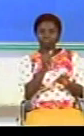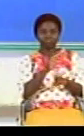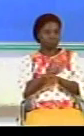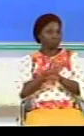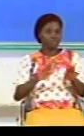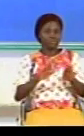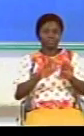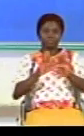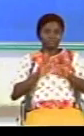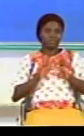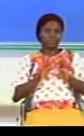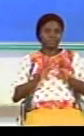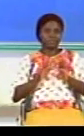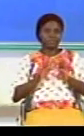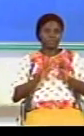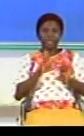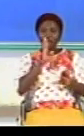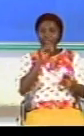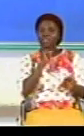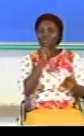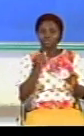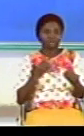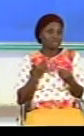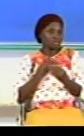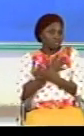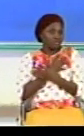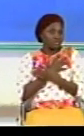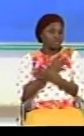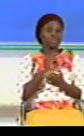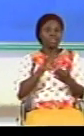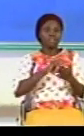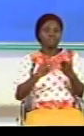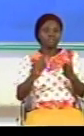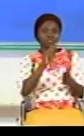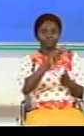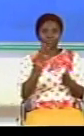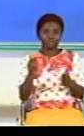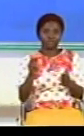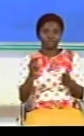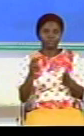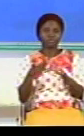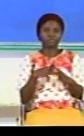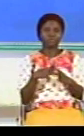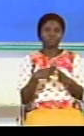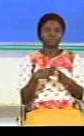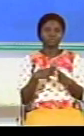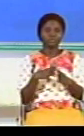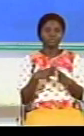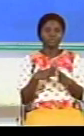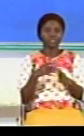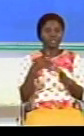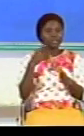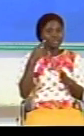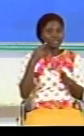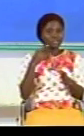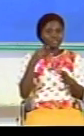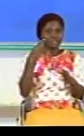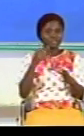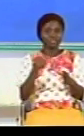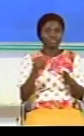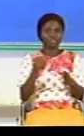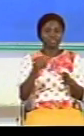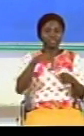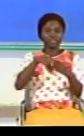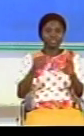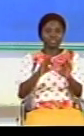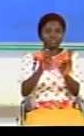not afraid, verse 22, ye beasts of the field, for the pastures of the wilderness do